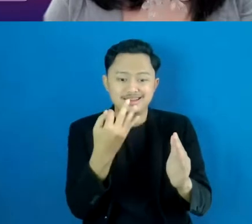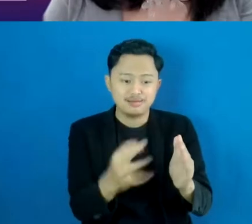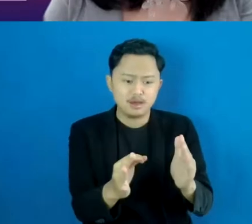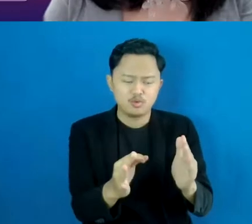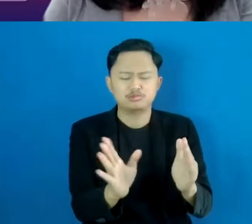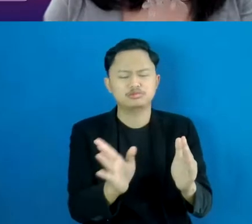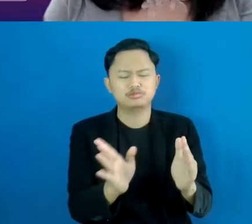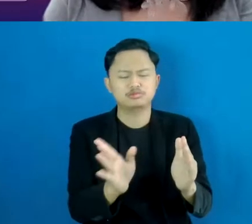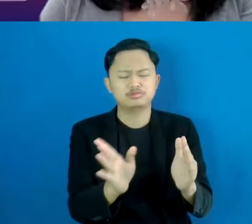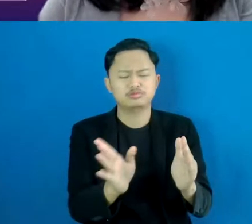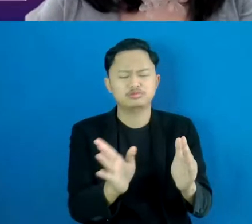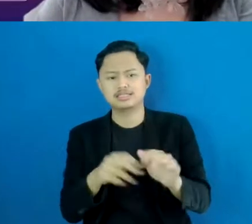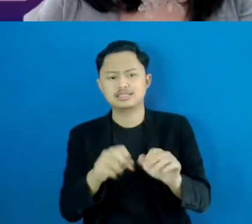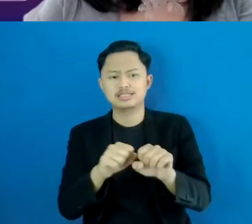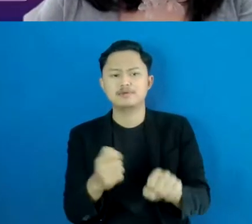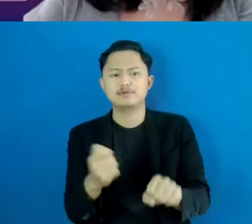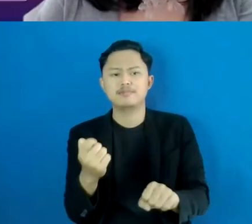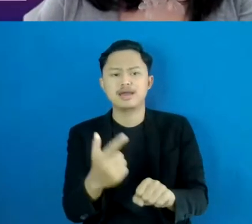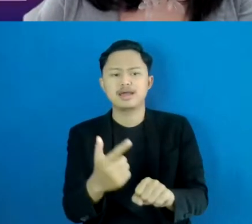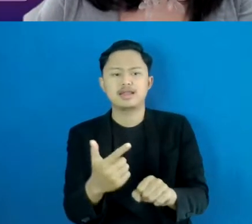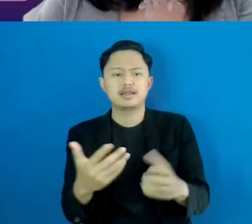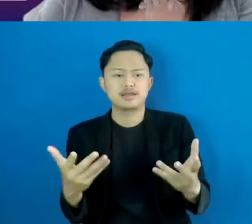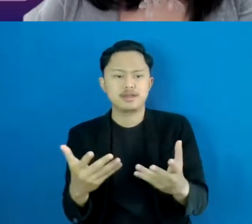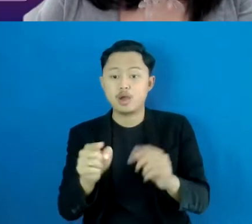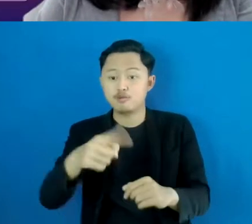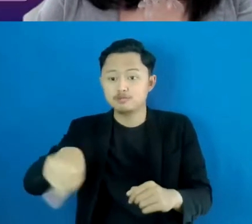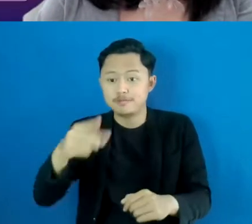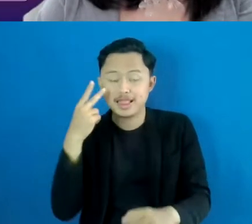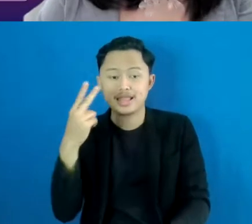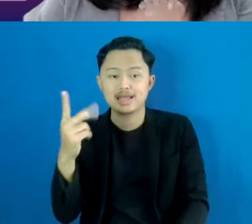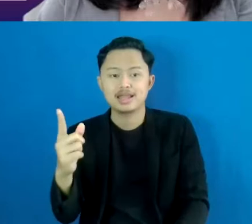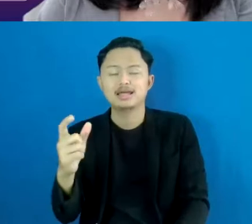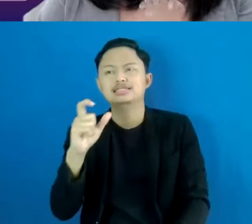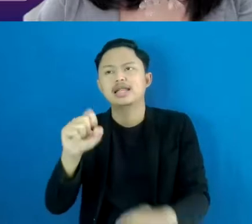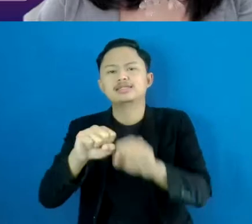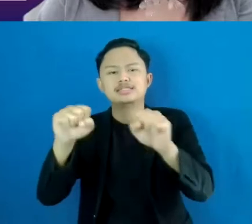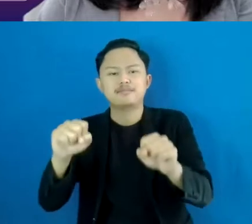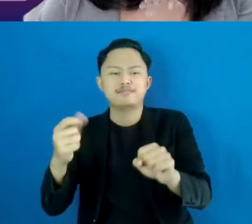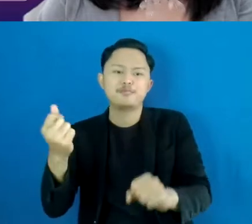that the payment goes through the municipality, if you find a way that this payment